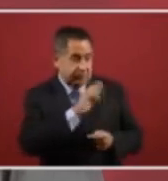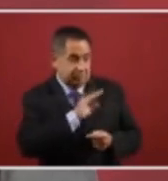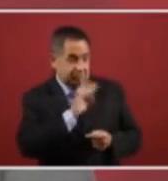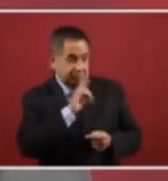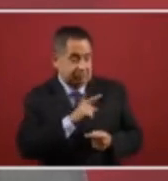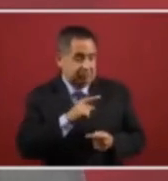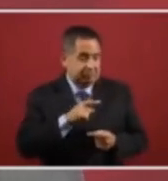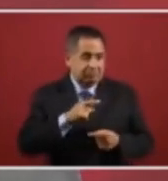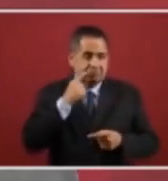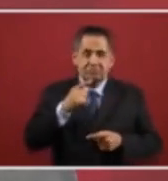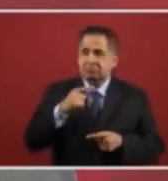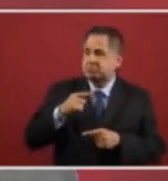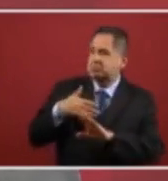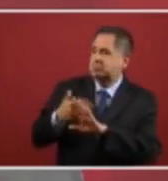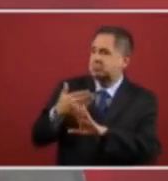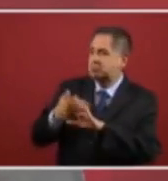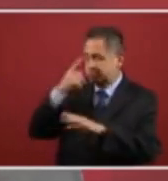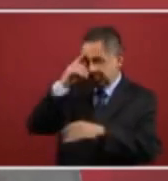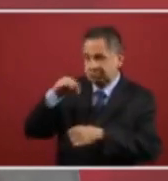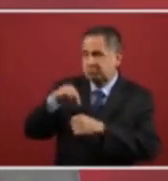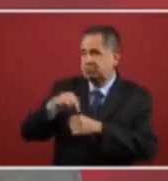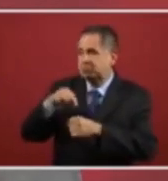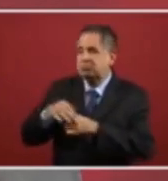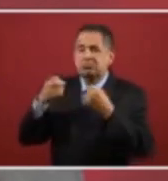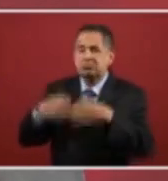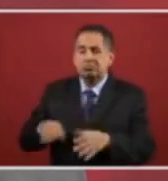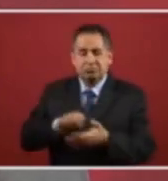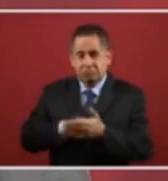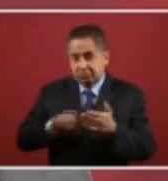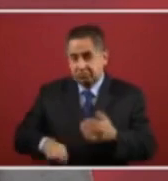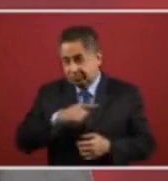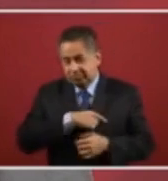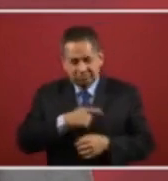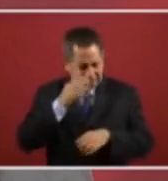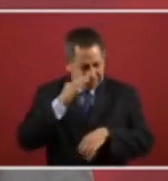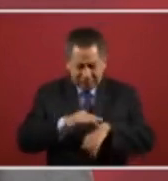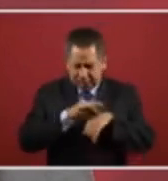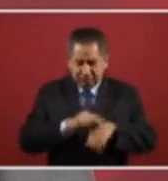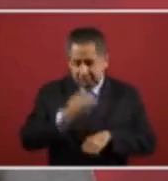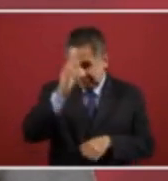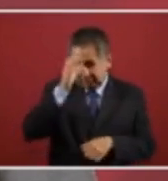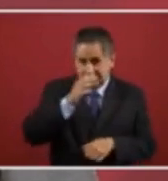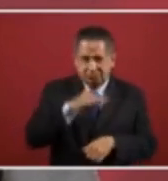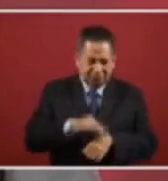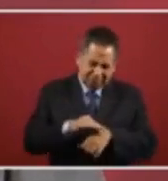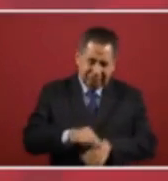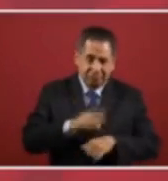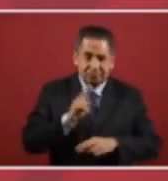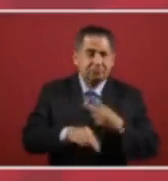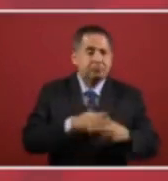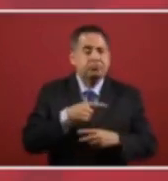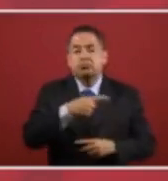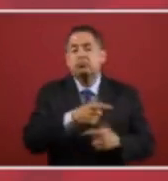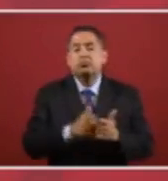cases with purposes of electoral situations, like in Coahuila.